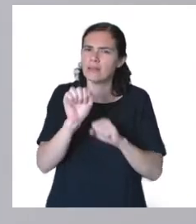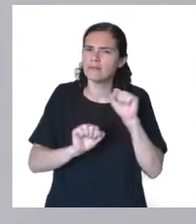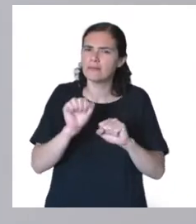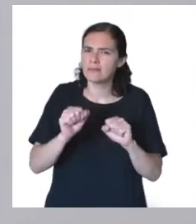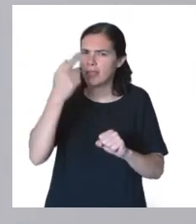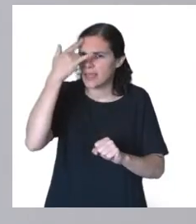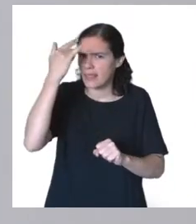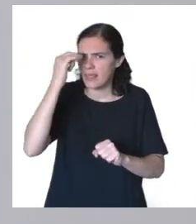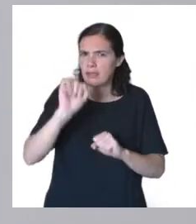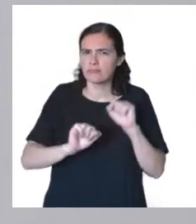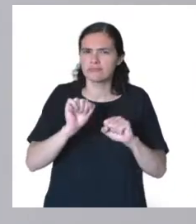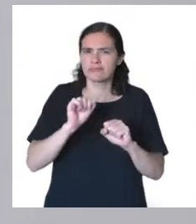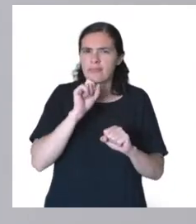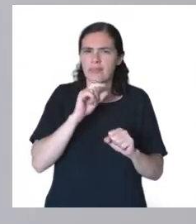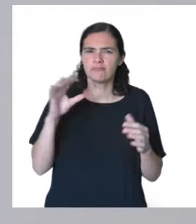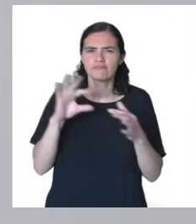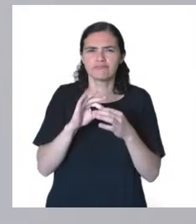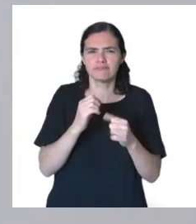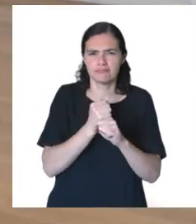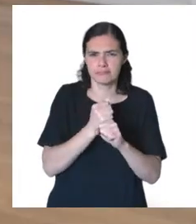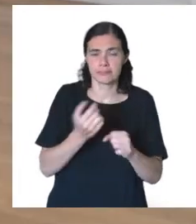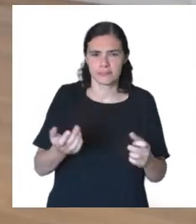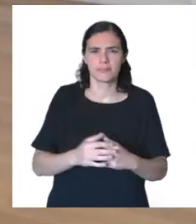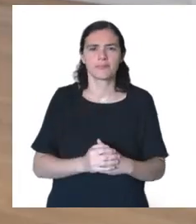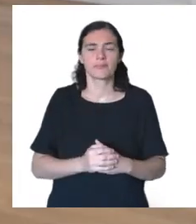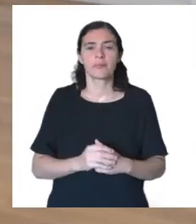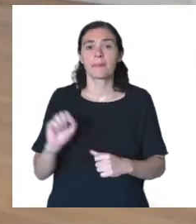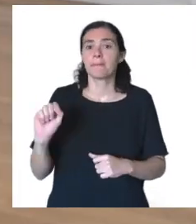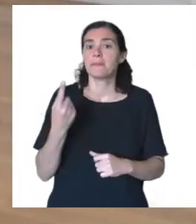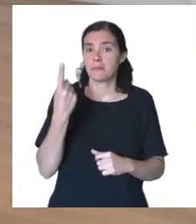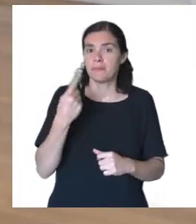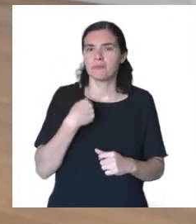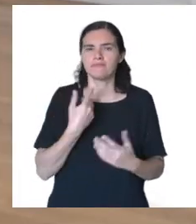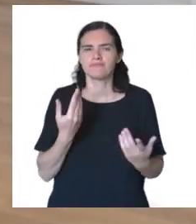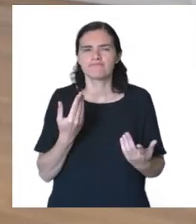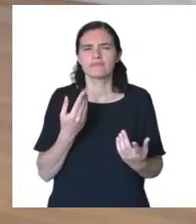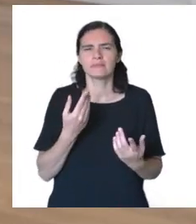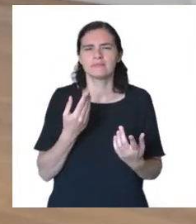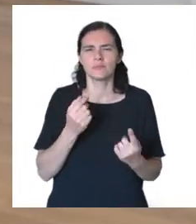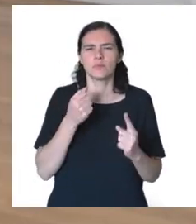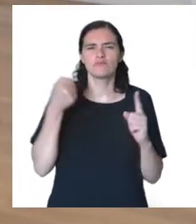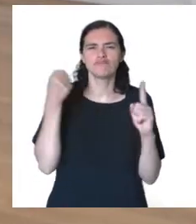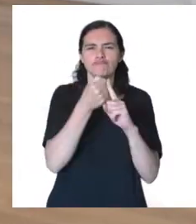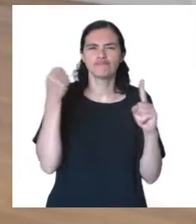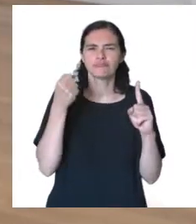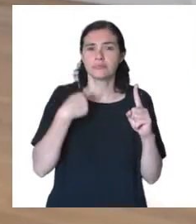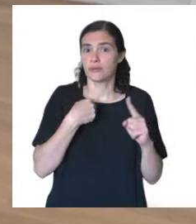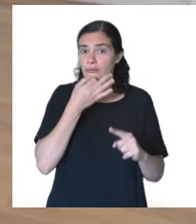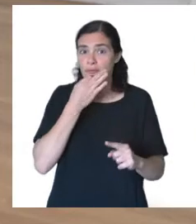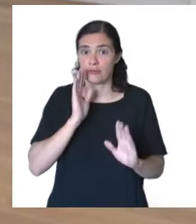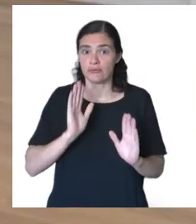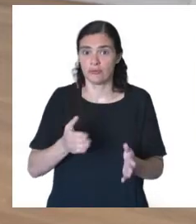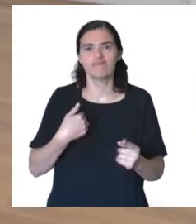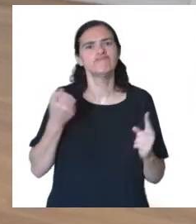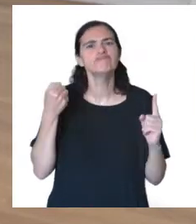many ideas are feeding the work. First, a kind of defiance, and I